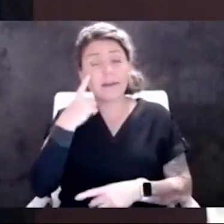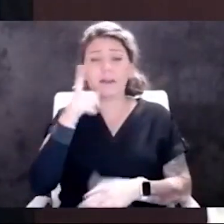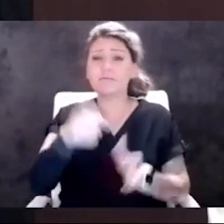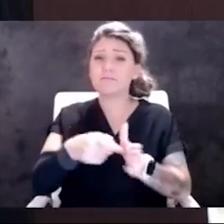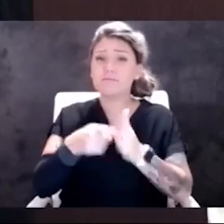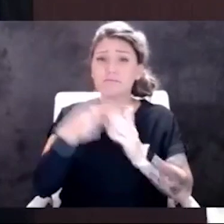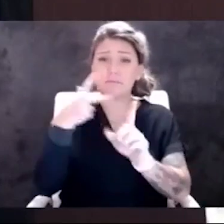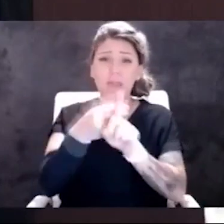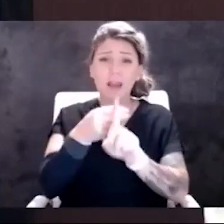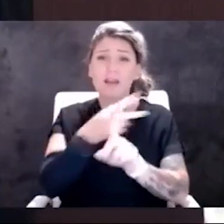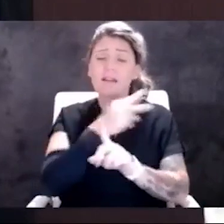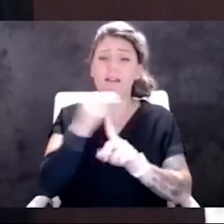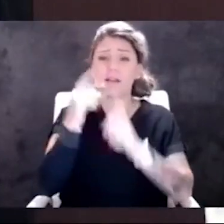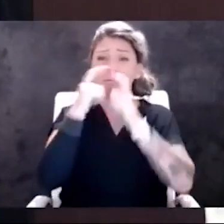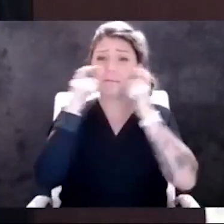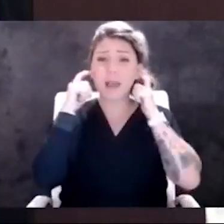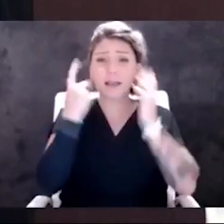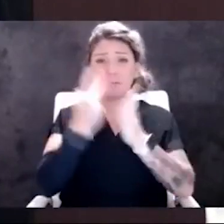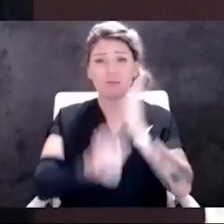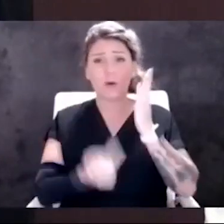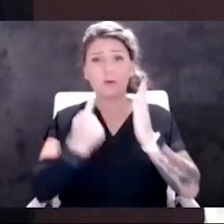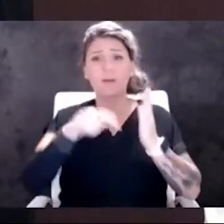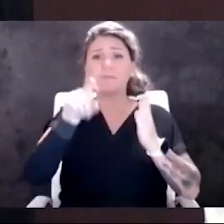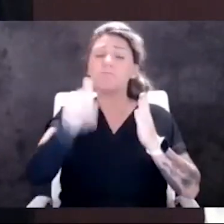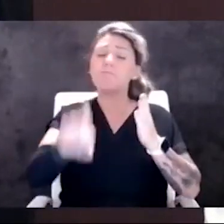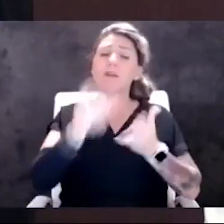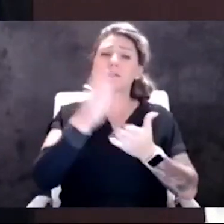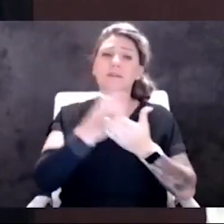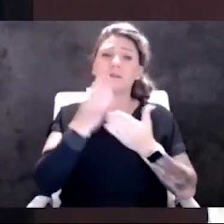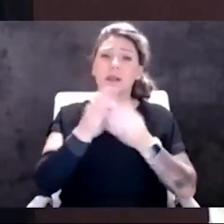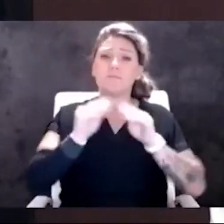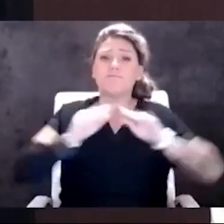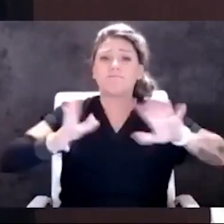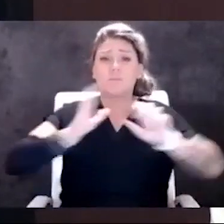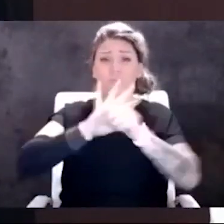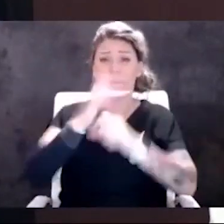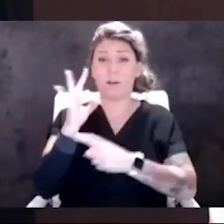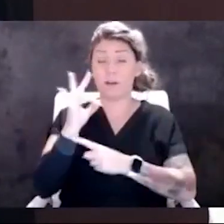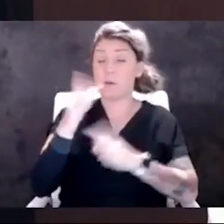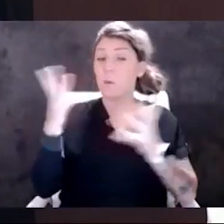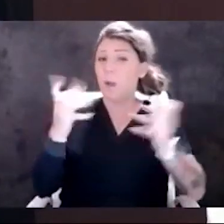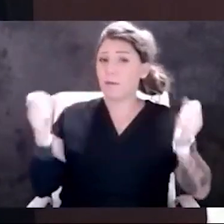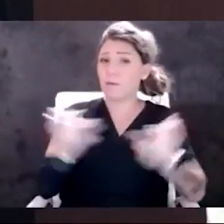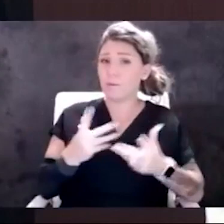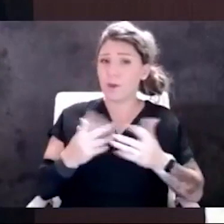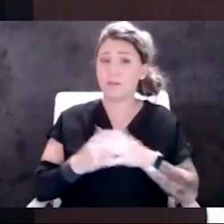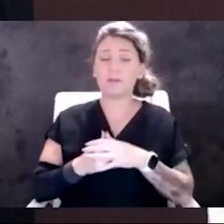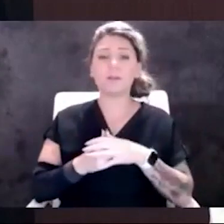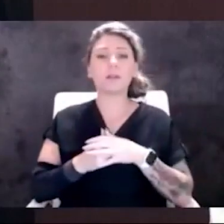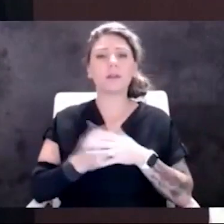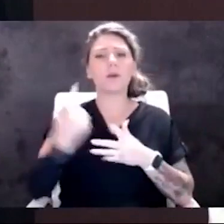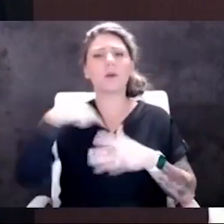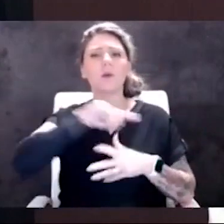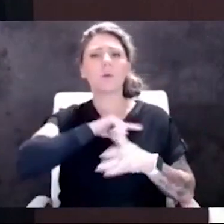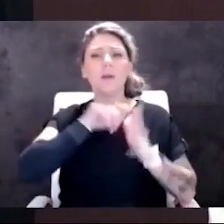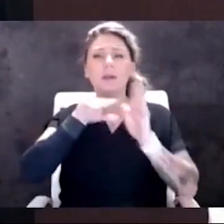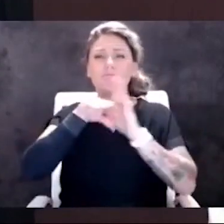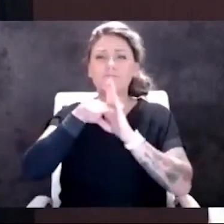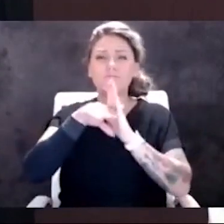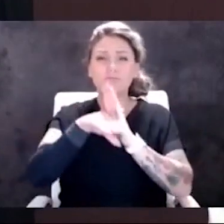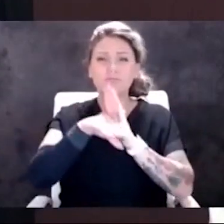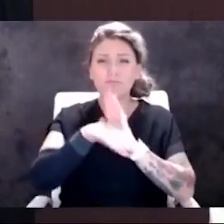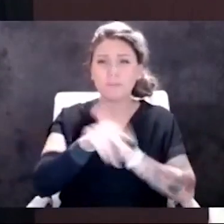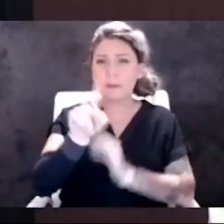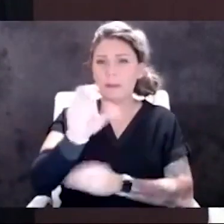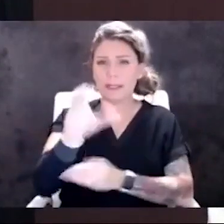masks because we know we have to stop the spread of COVID-19. Here's what I'm afraid of. We've bent the curve in Kansas City again, right? And